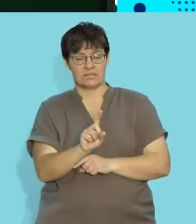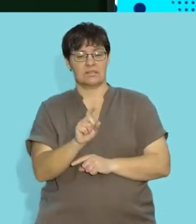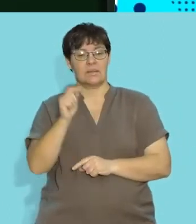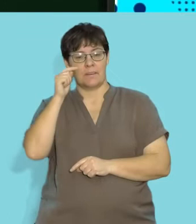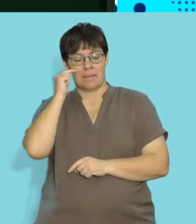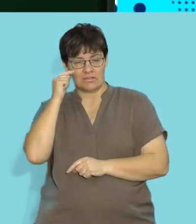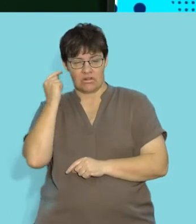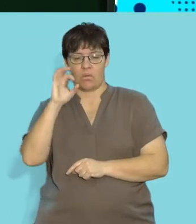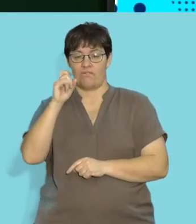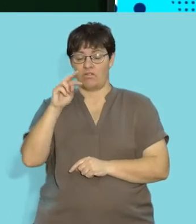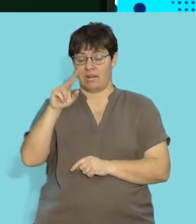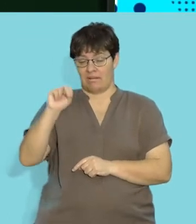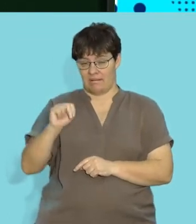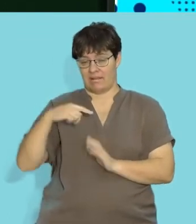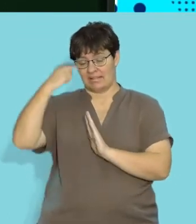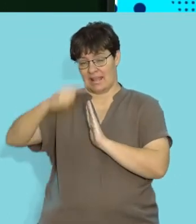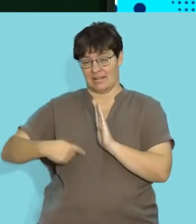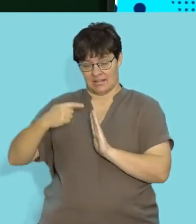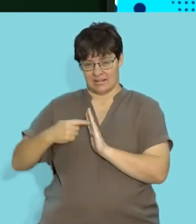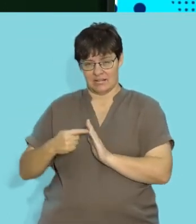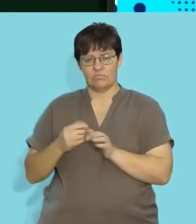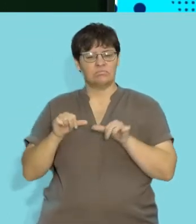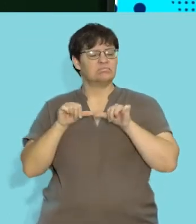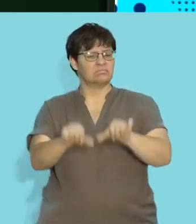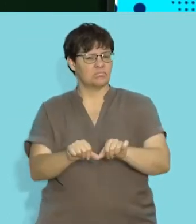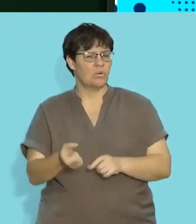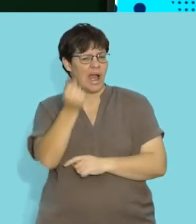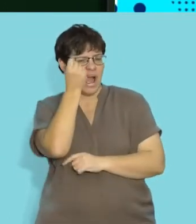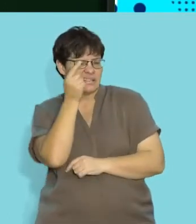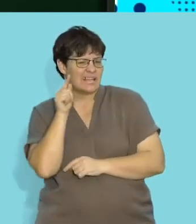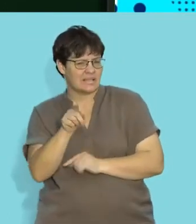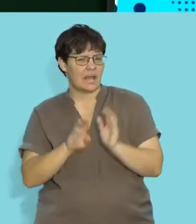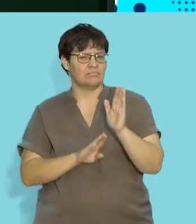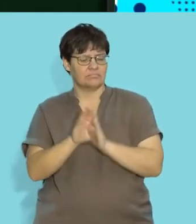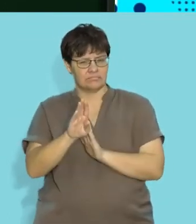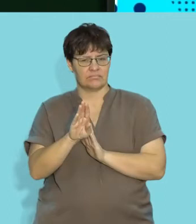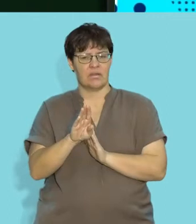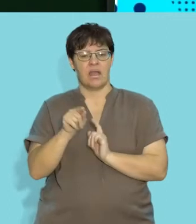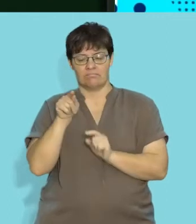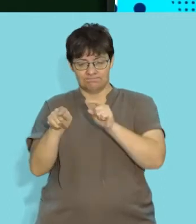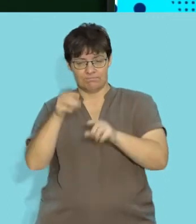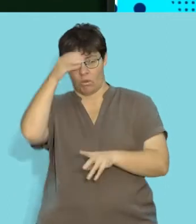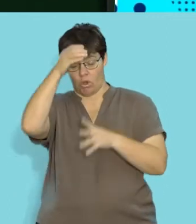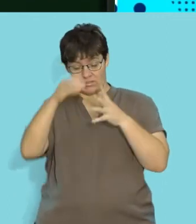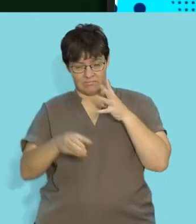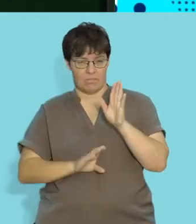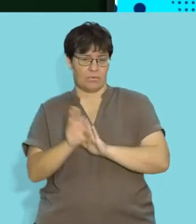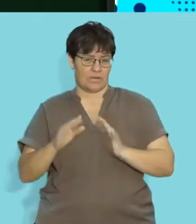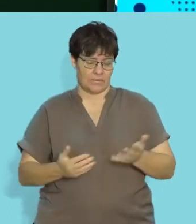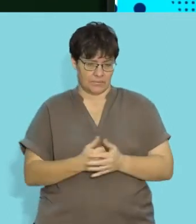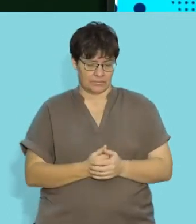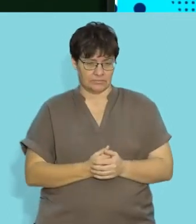on the menstrual and the ovarian cycles. Let's continue trying to understand how we can better improve the understanding of these